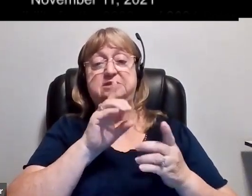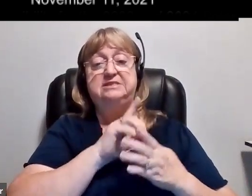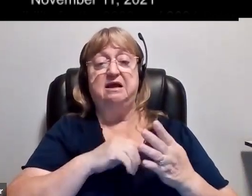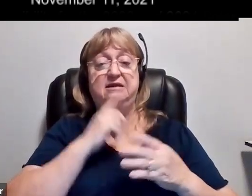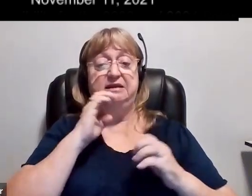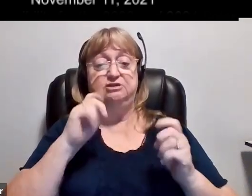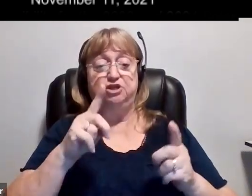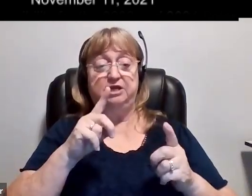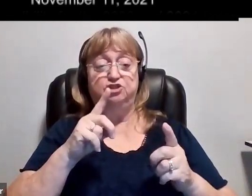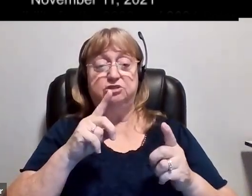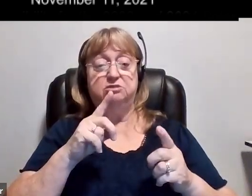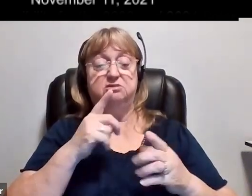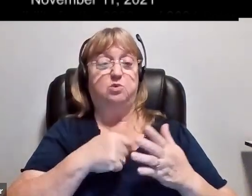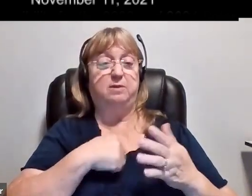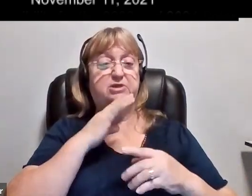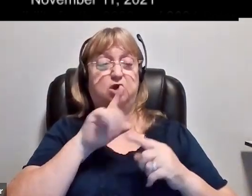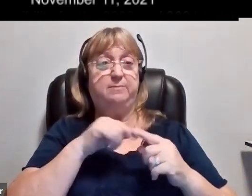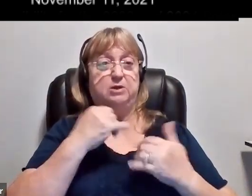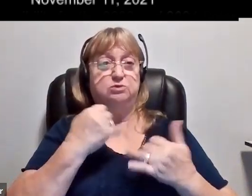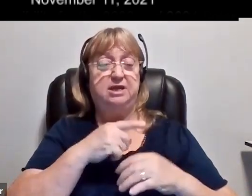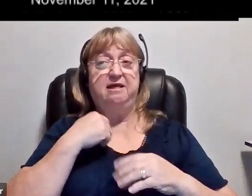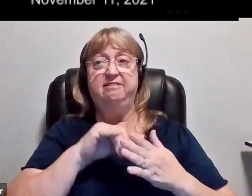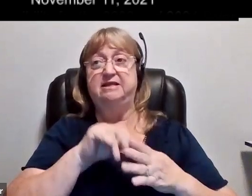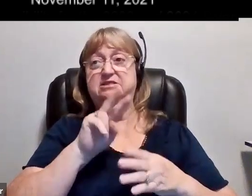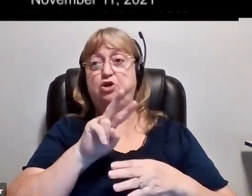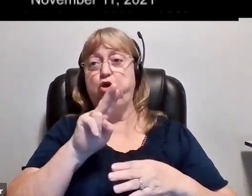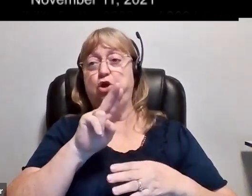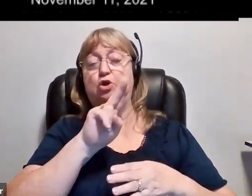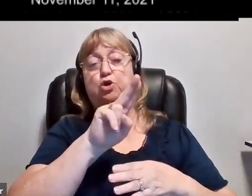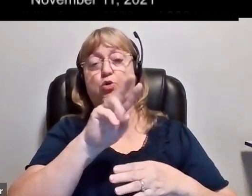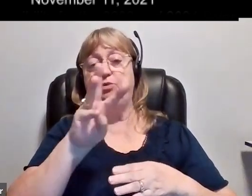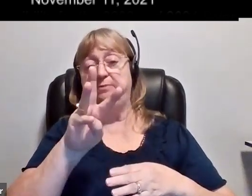that I've talked about today. That's at